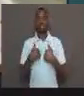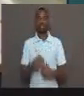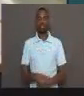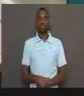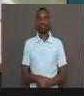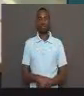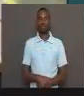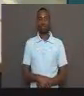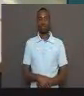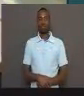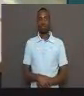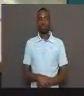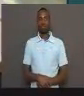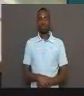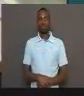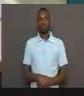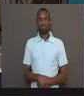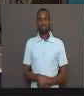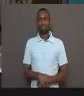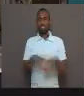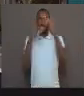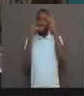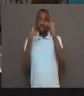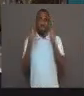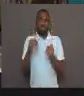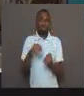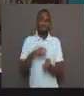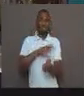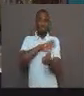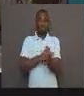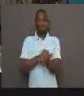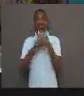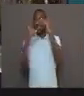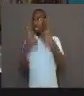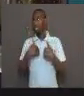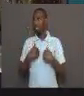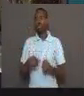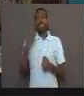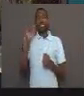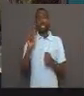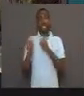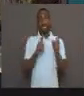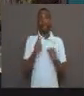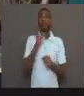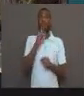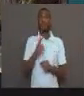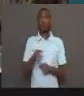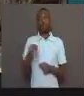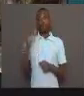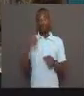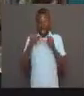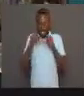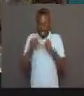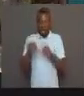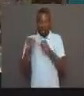There is a certain amount of force that will cause them to stay permanently